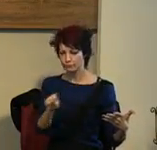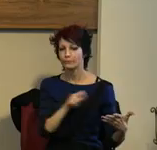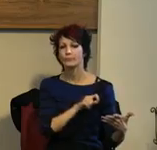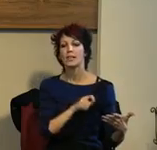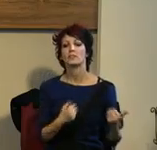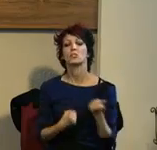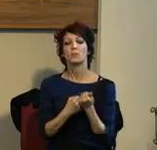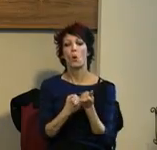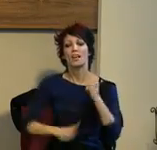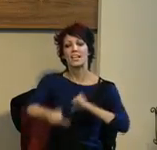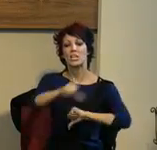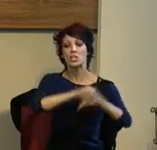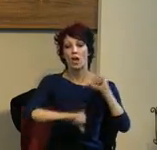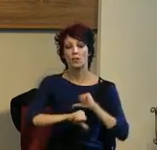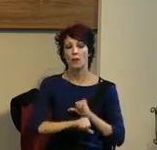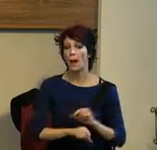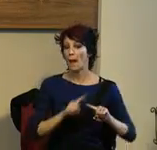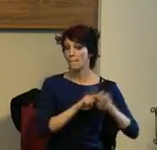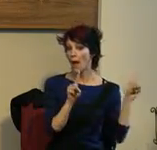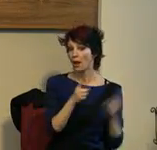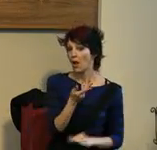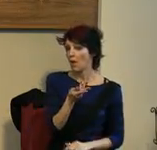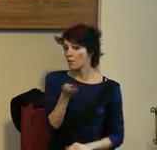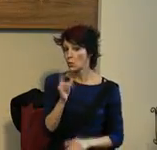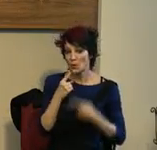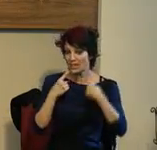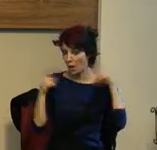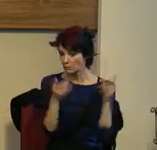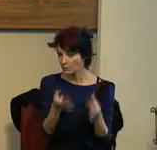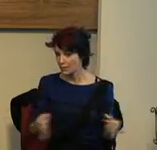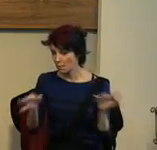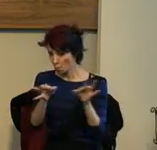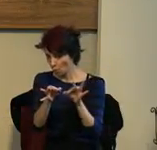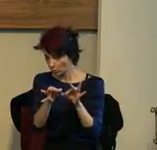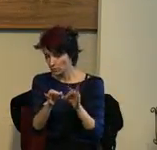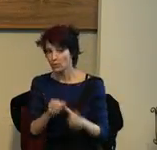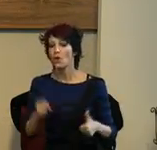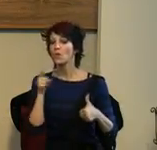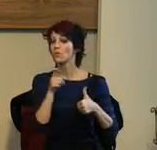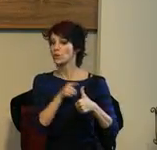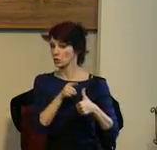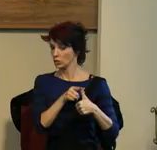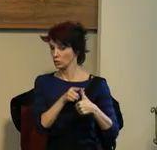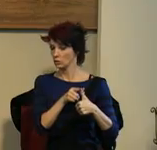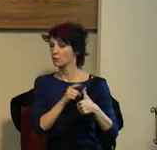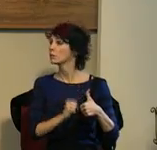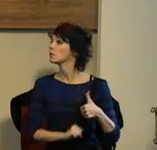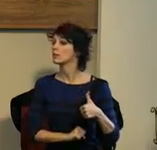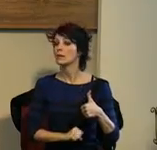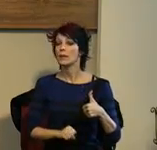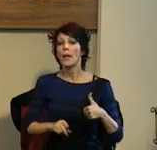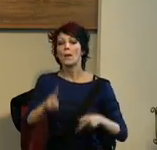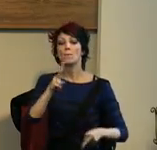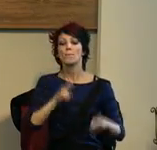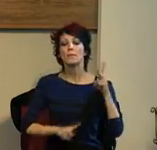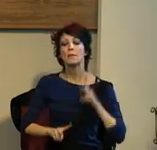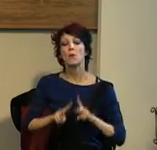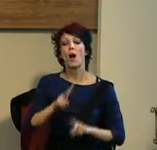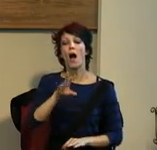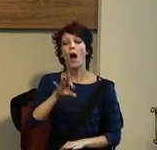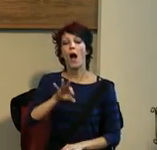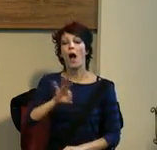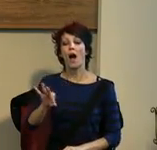other a few announcements that we do have for you this morning however uh first of all to let you know that uh our people of African desent our